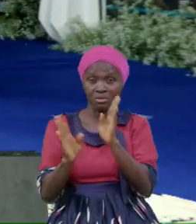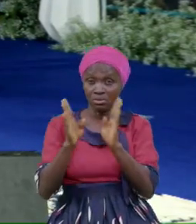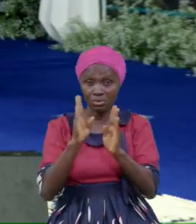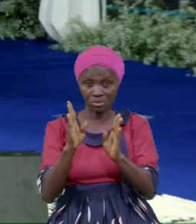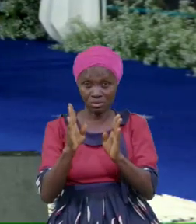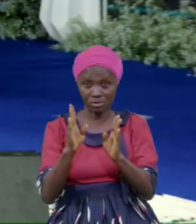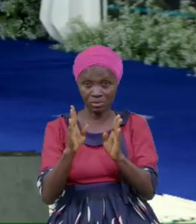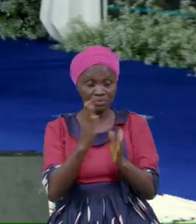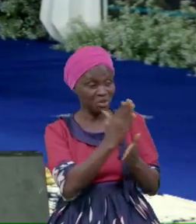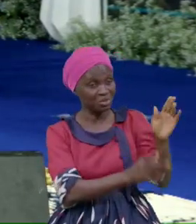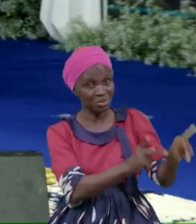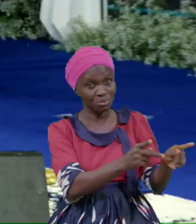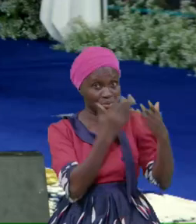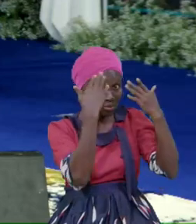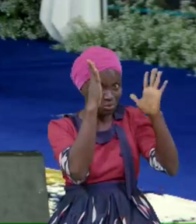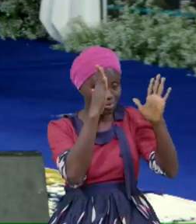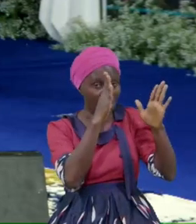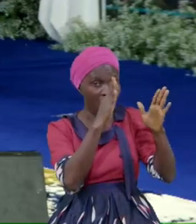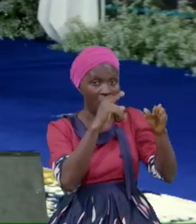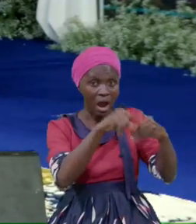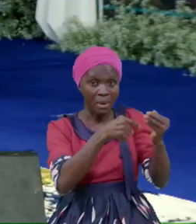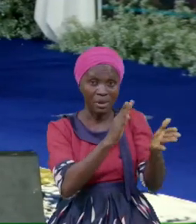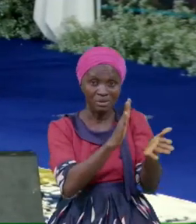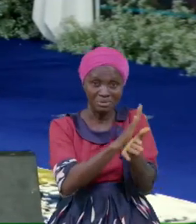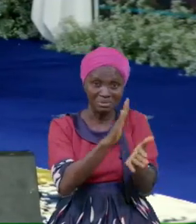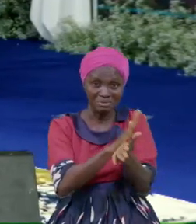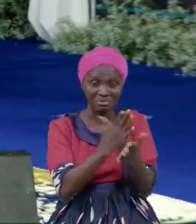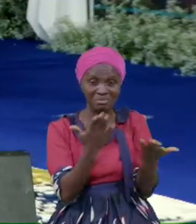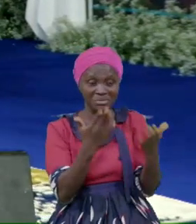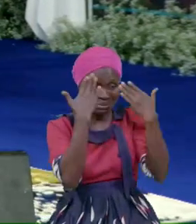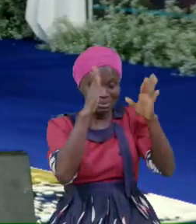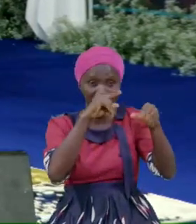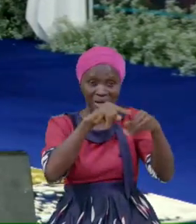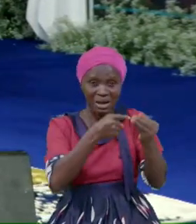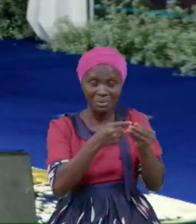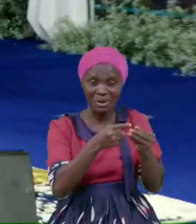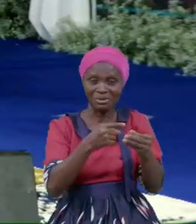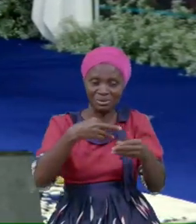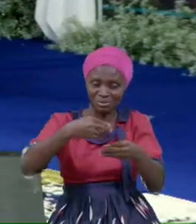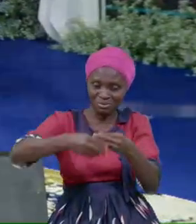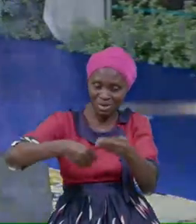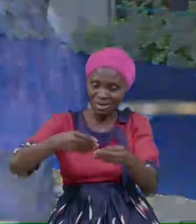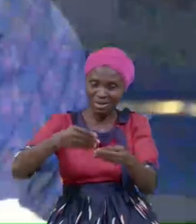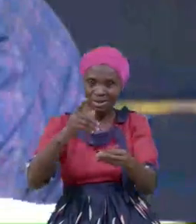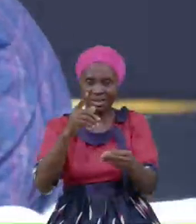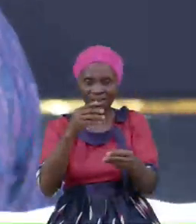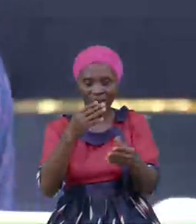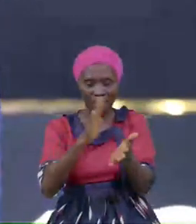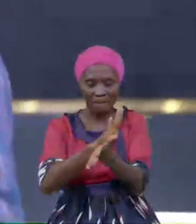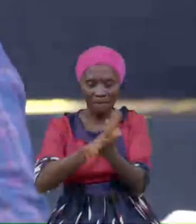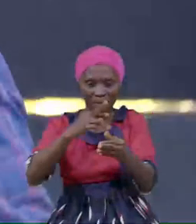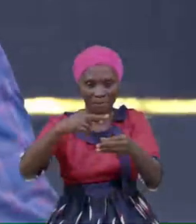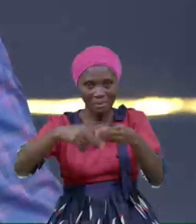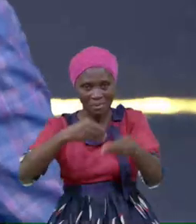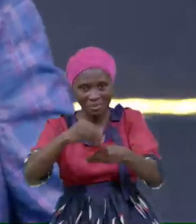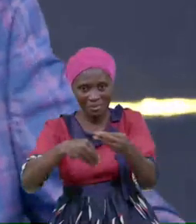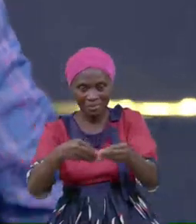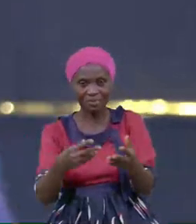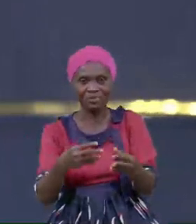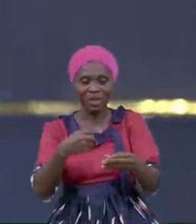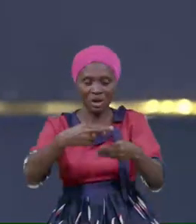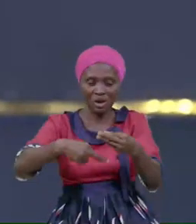know about toilet roll. And what they've been using, they take, leave, and then they,